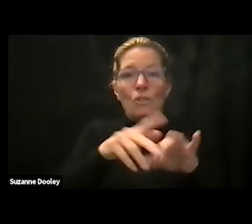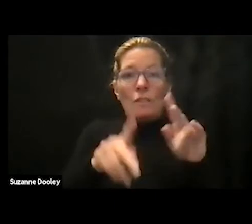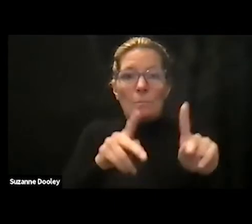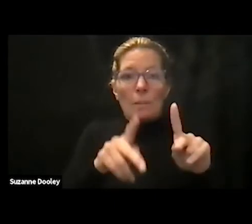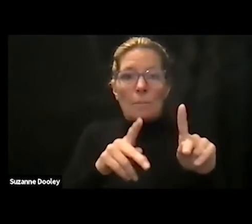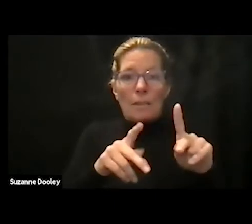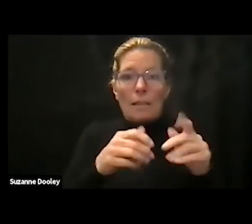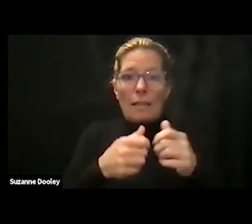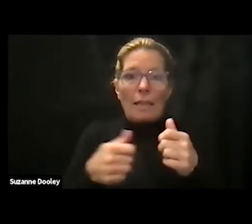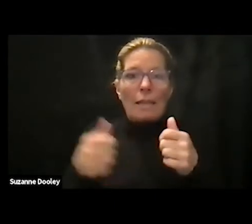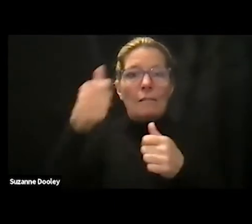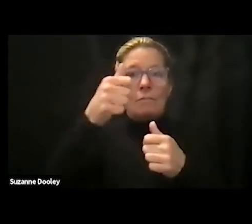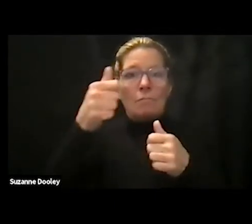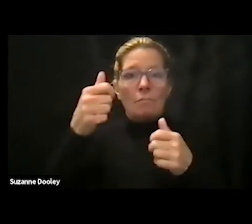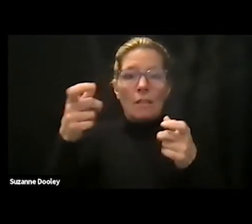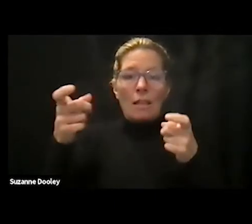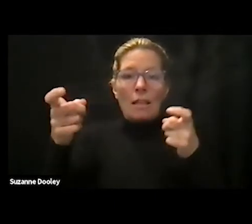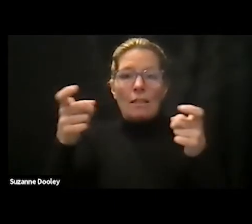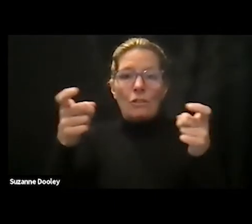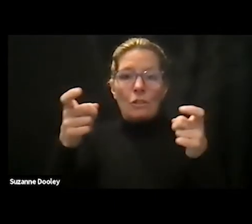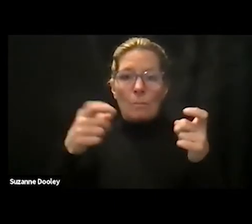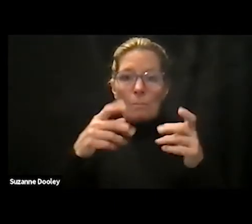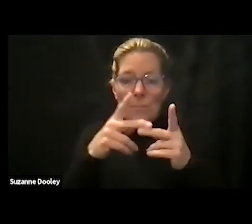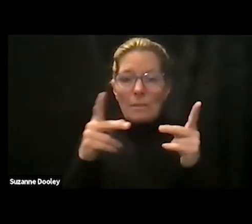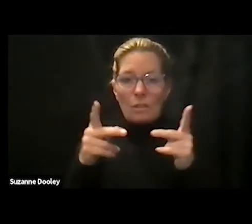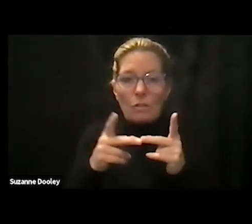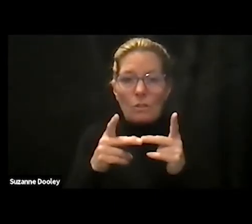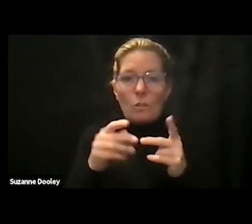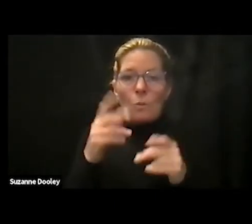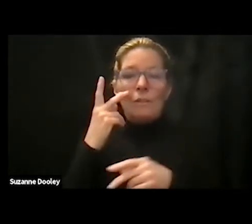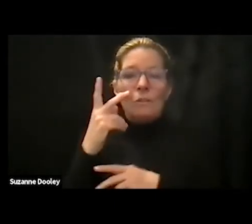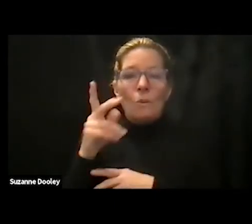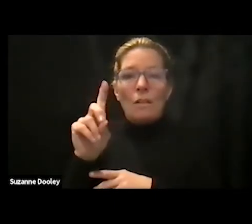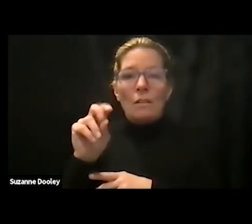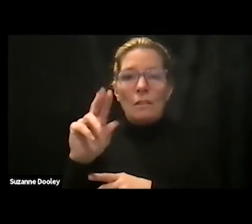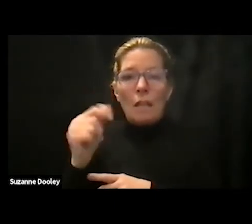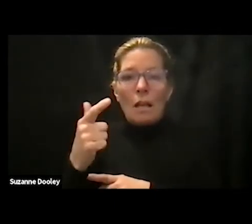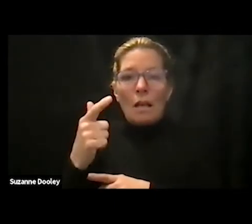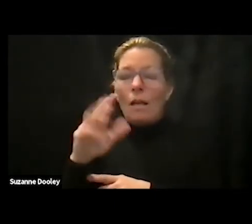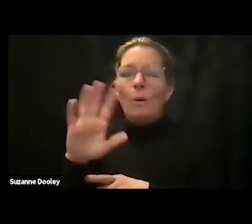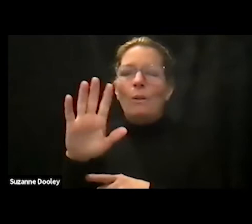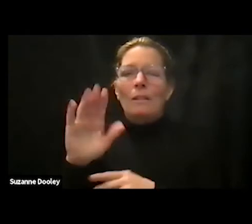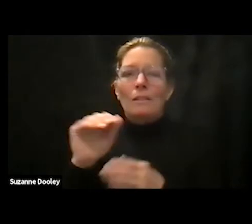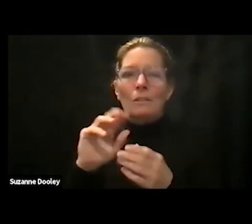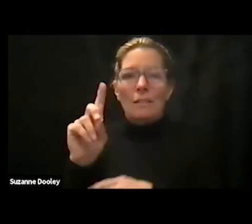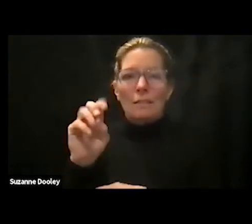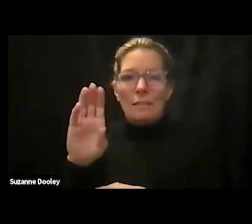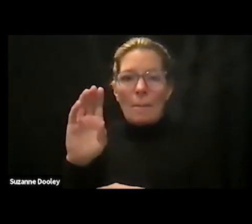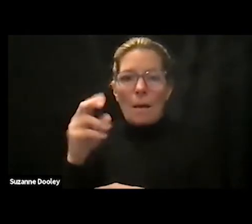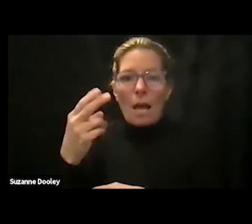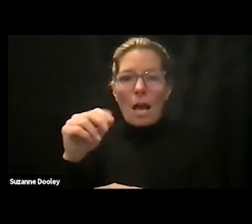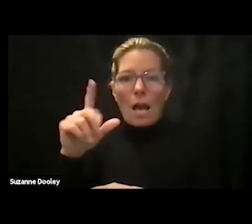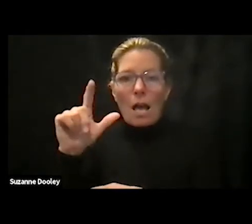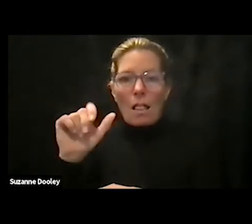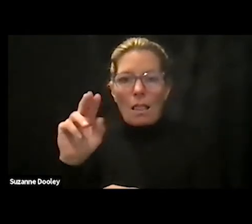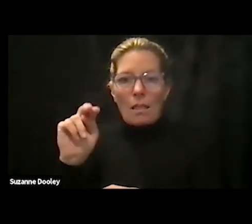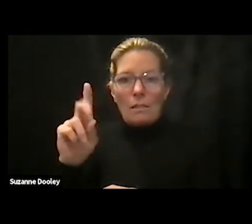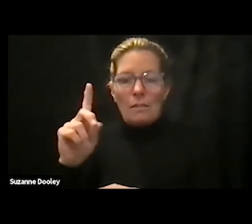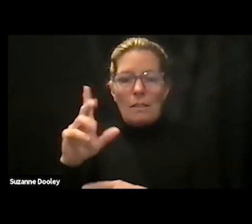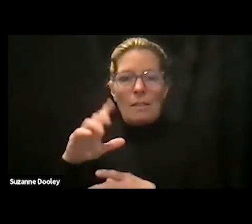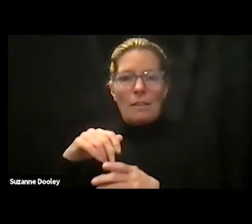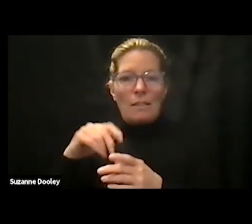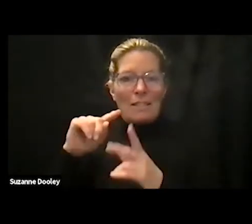leadership positions, right? So we saw Deb Holland, you know, step into her new leadership role, and, you know,